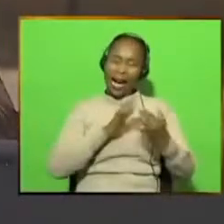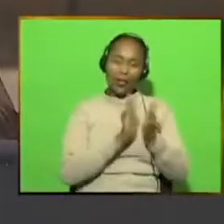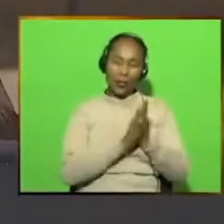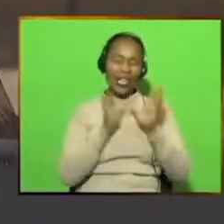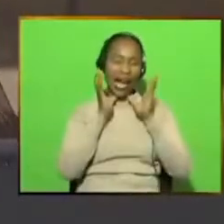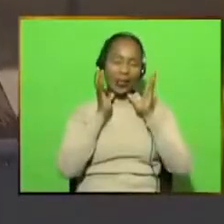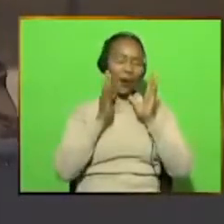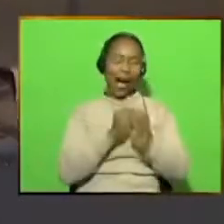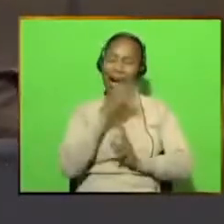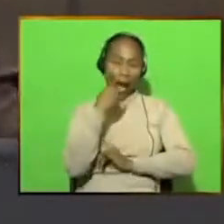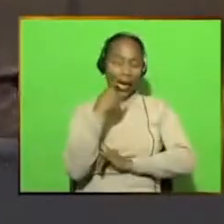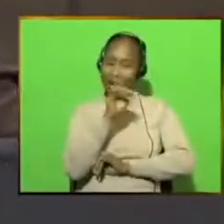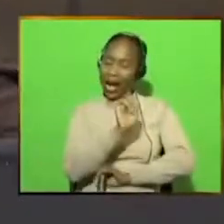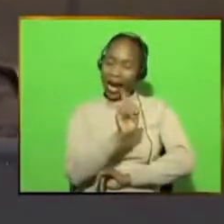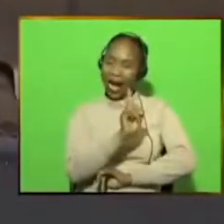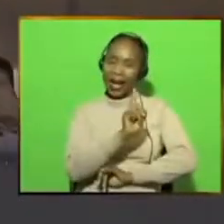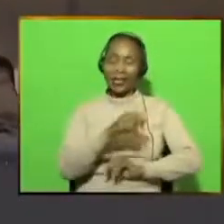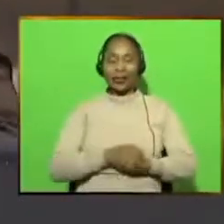Order.